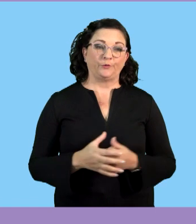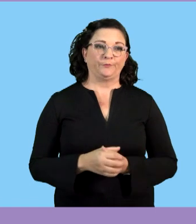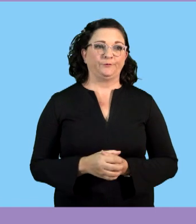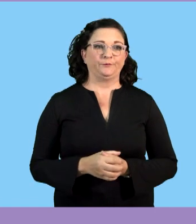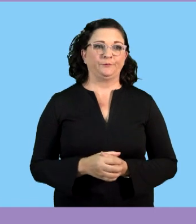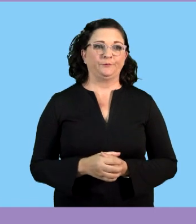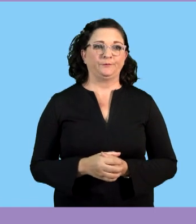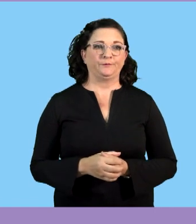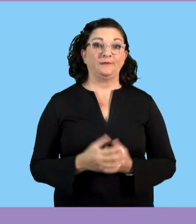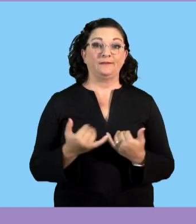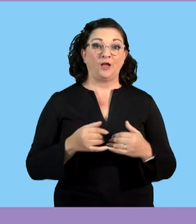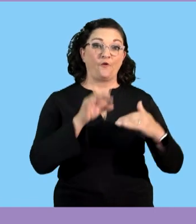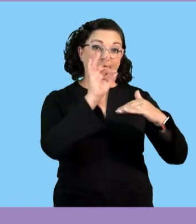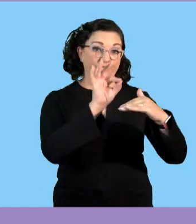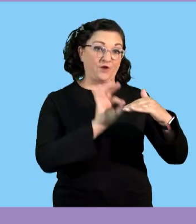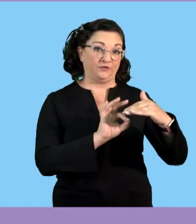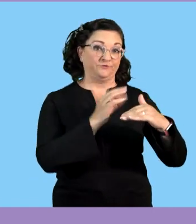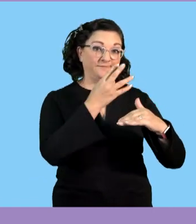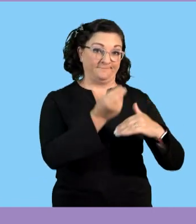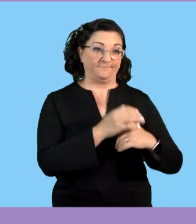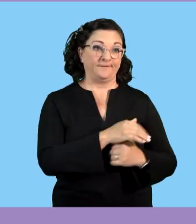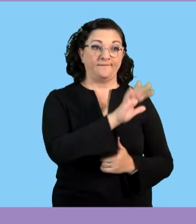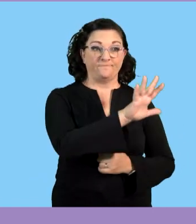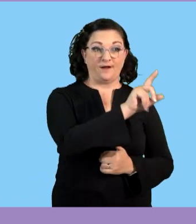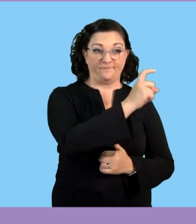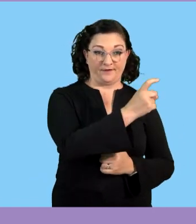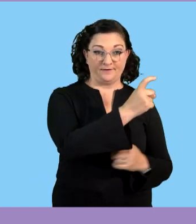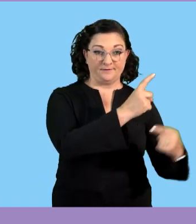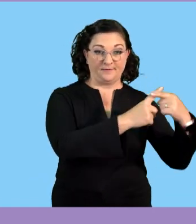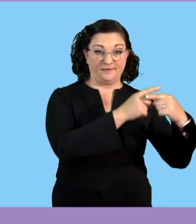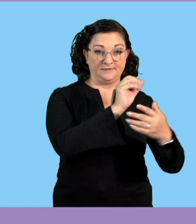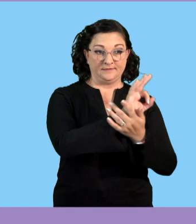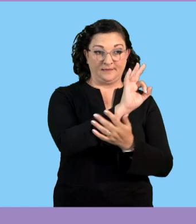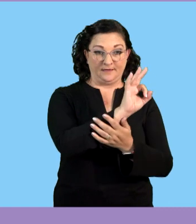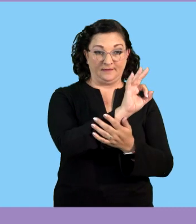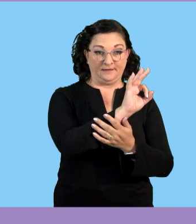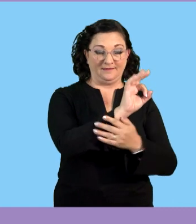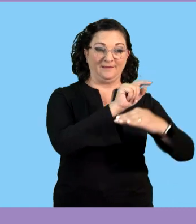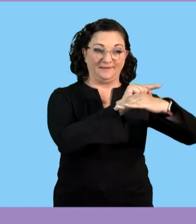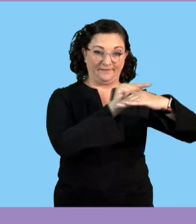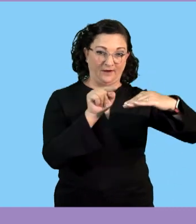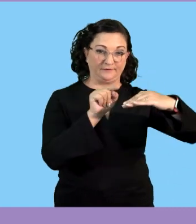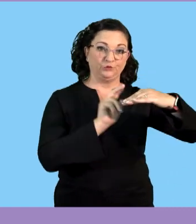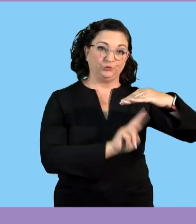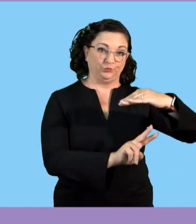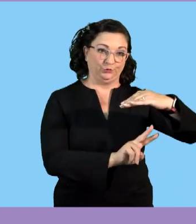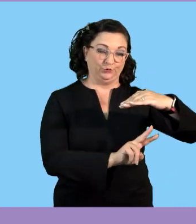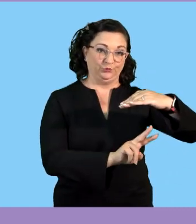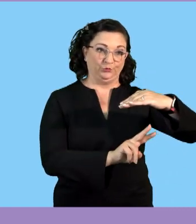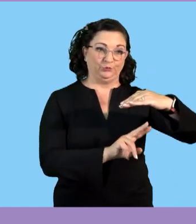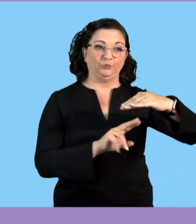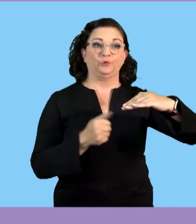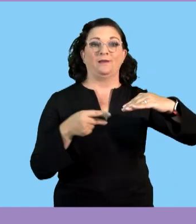solve the next one. So now we have a fraction here. So we have 5x plus 13. These are all divided by